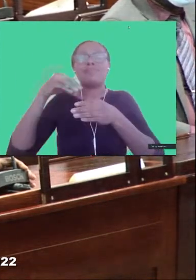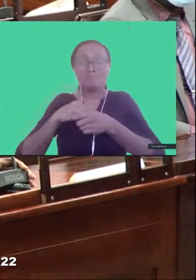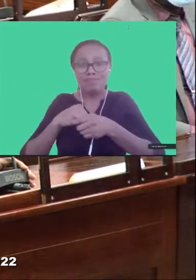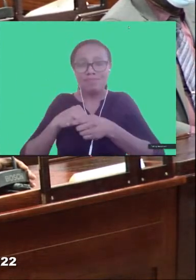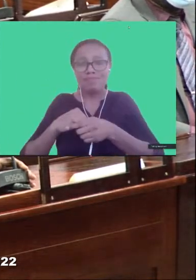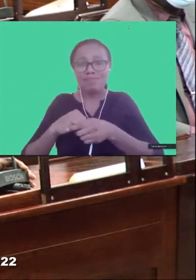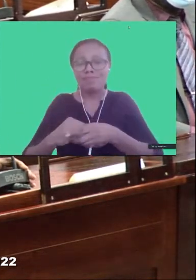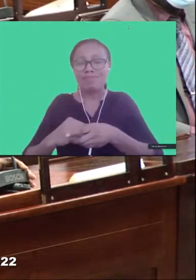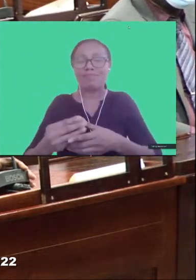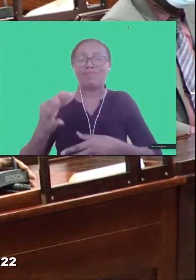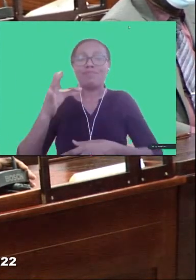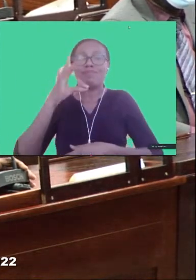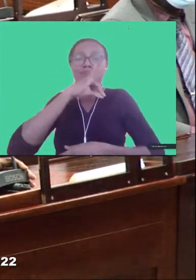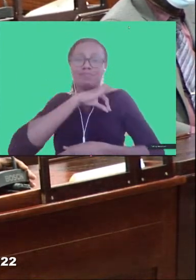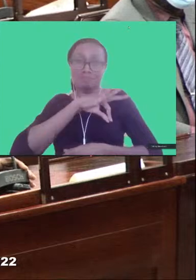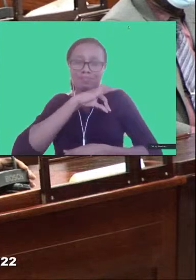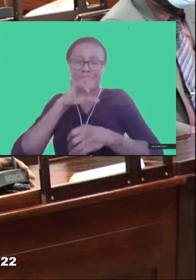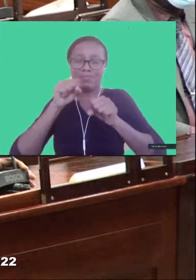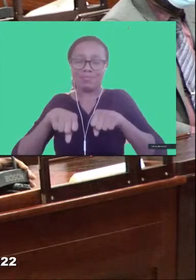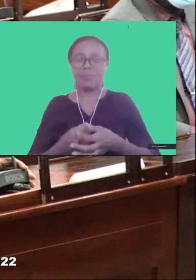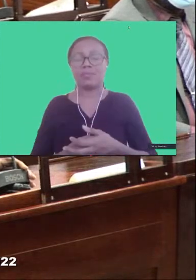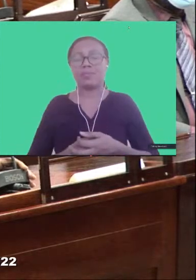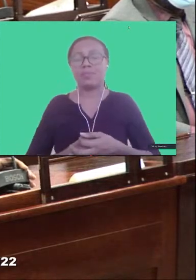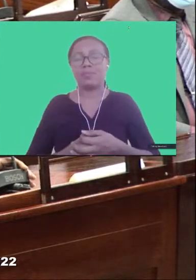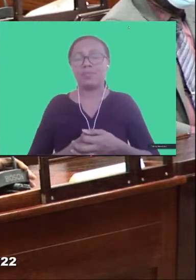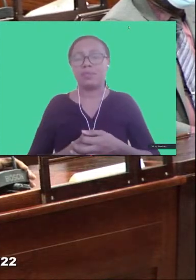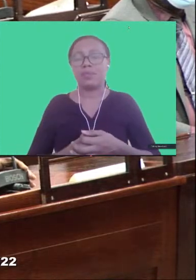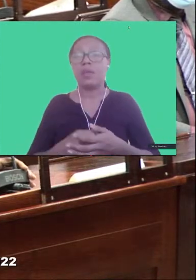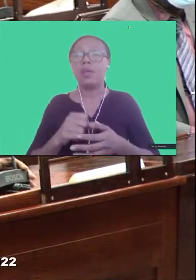the alternative energies that you'll be